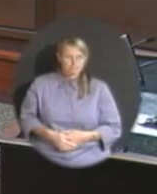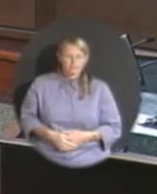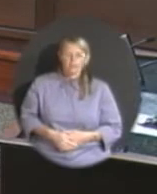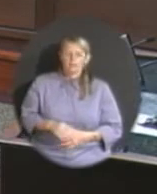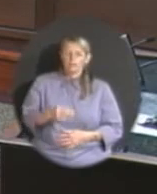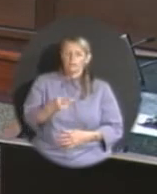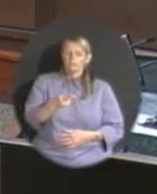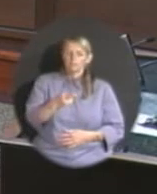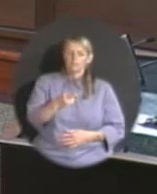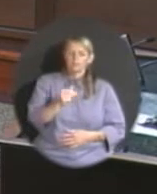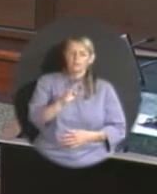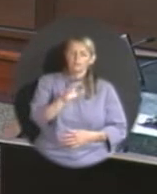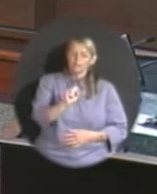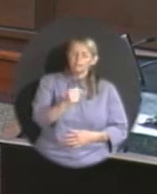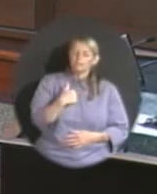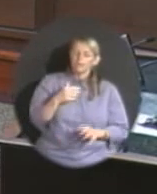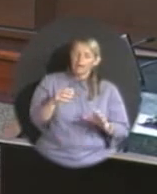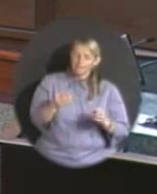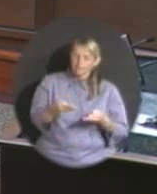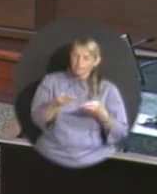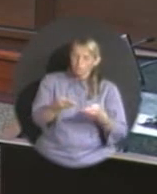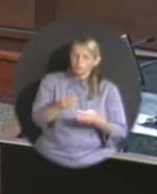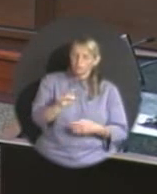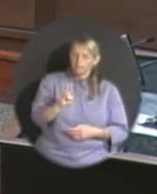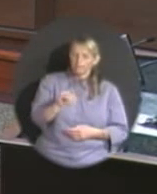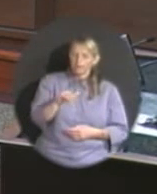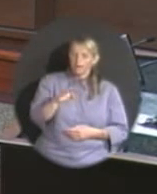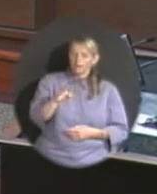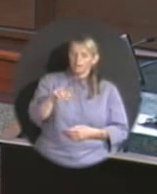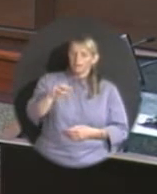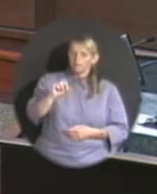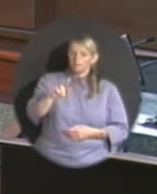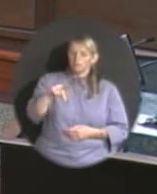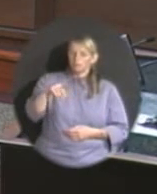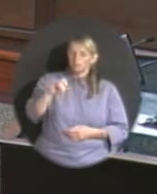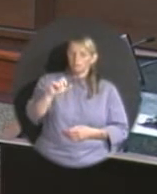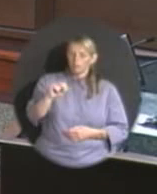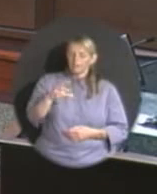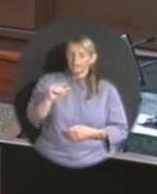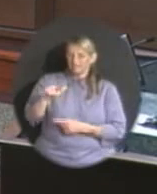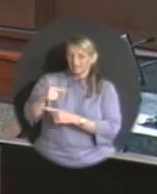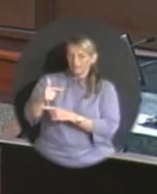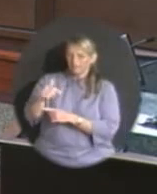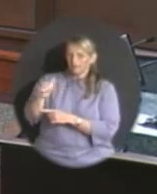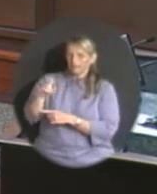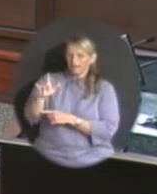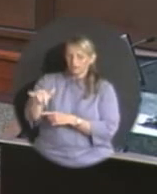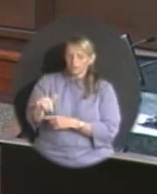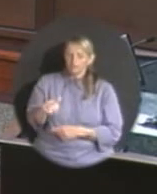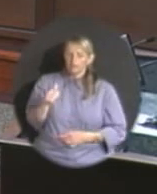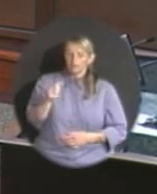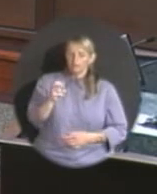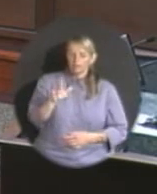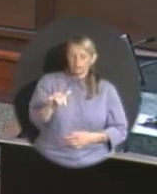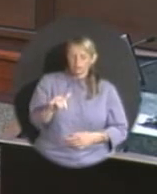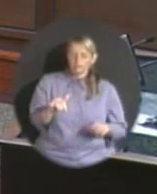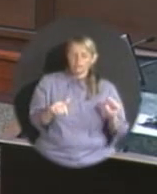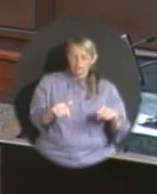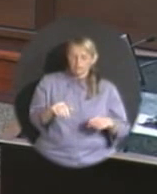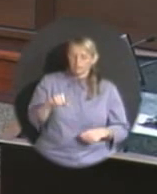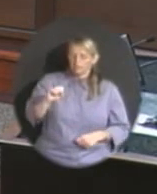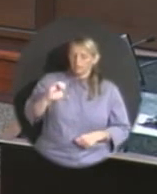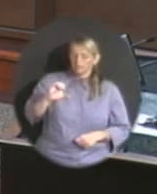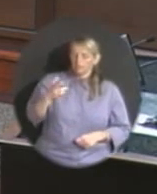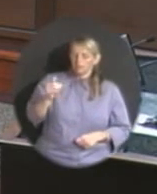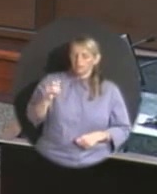Ms. Hibbs, we have a motion by Mr. Poland and a second by Ms. Ashley. Would you call the roll, please? Ms. Ashley? Yes. Mr.